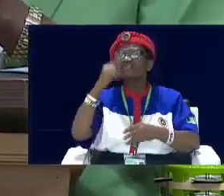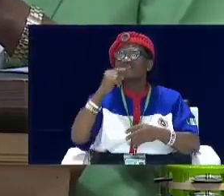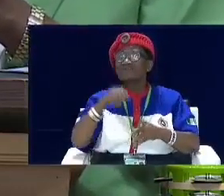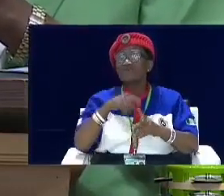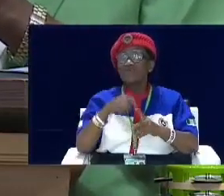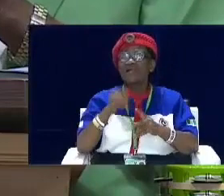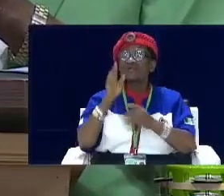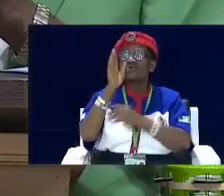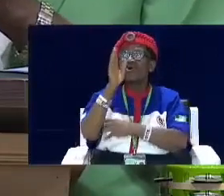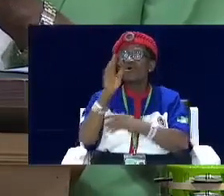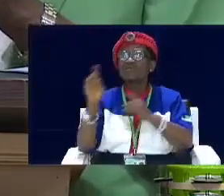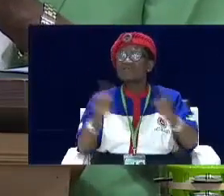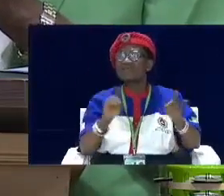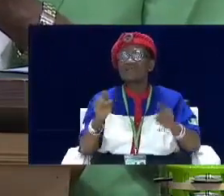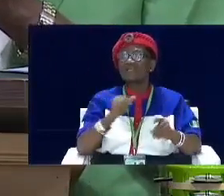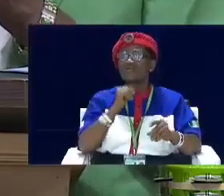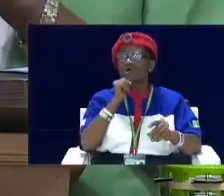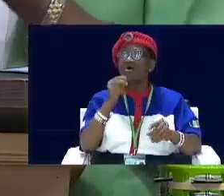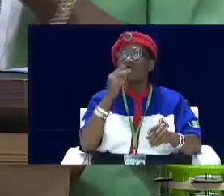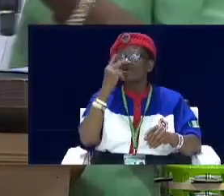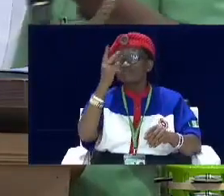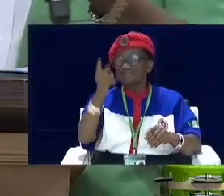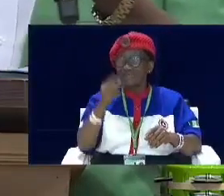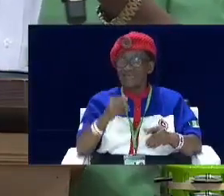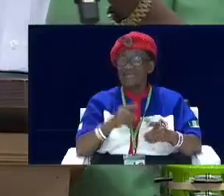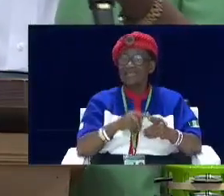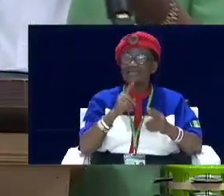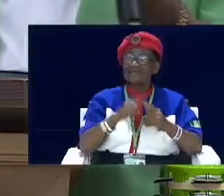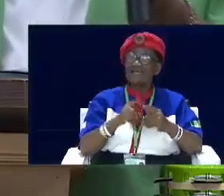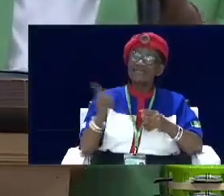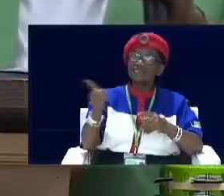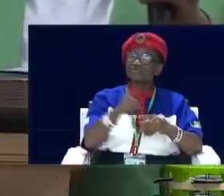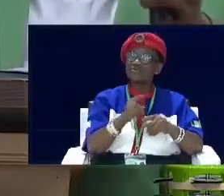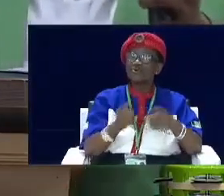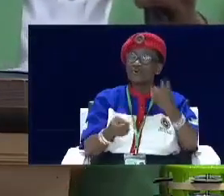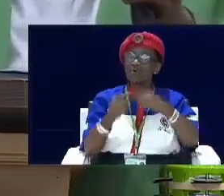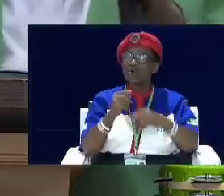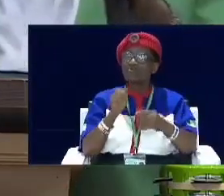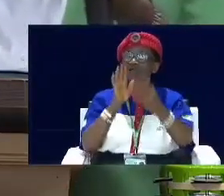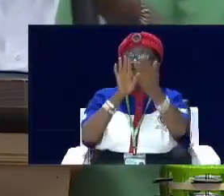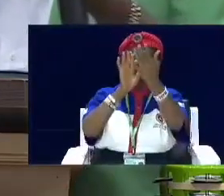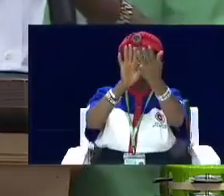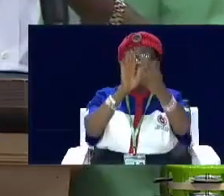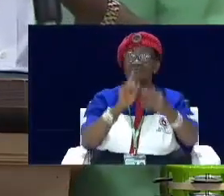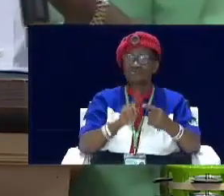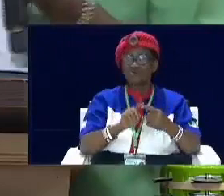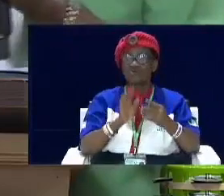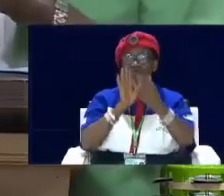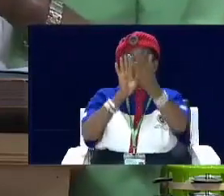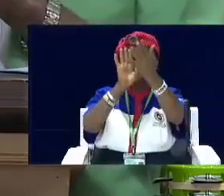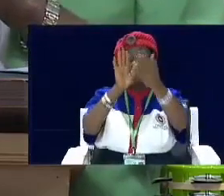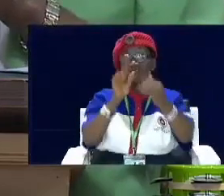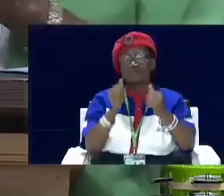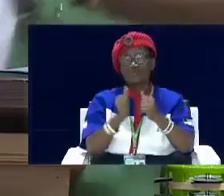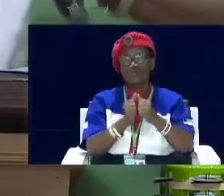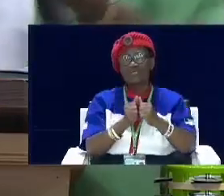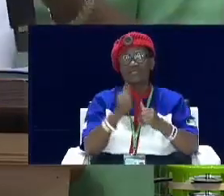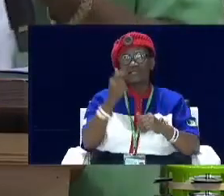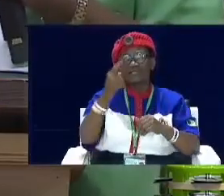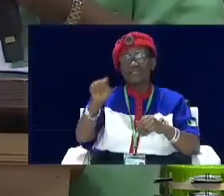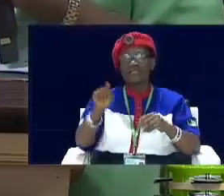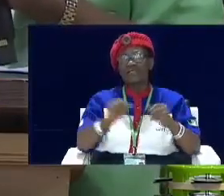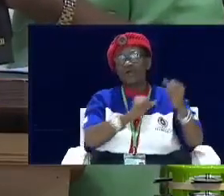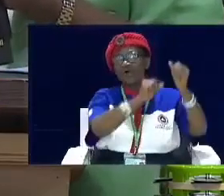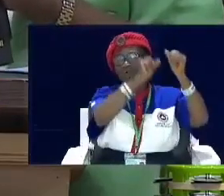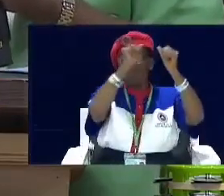so pe Olorun wi nigba ti Olorun o wi. Then you come face to face with the Almighty God. Olorun gan lo kan jagbon re yen. But let